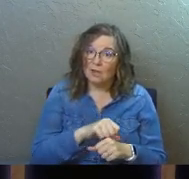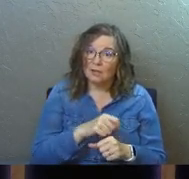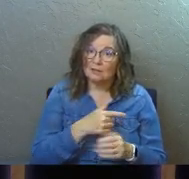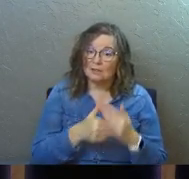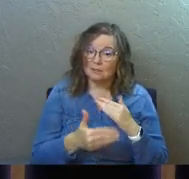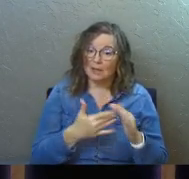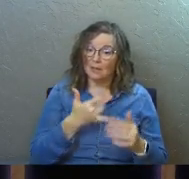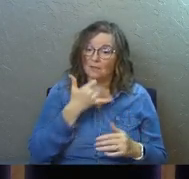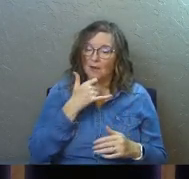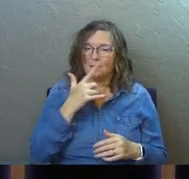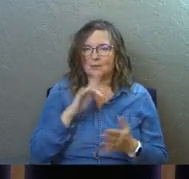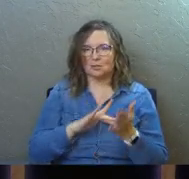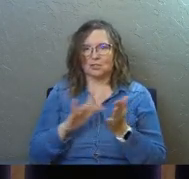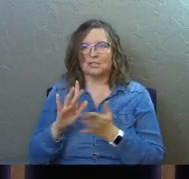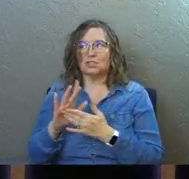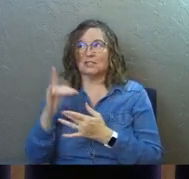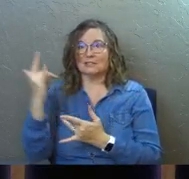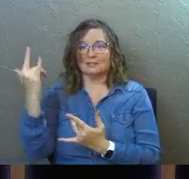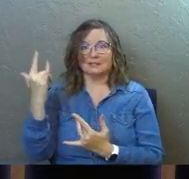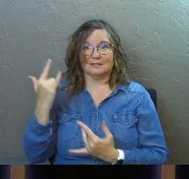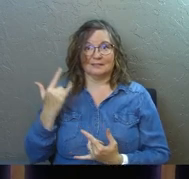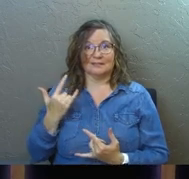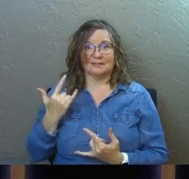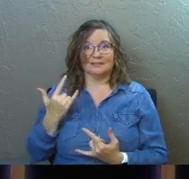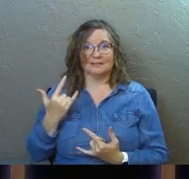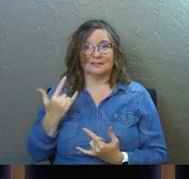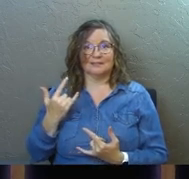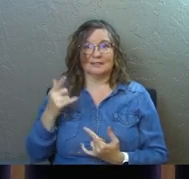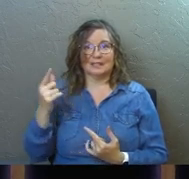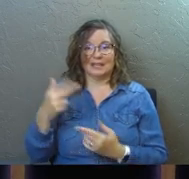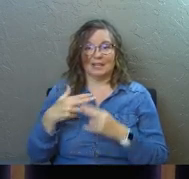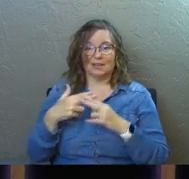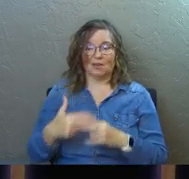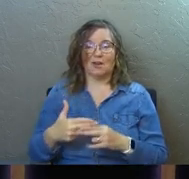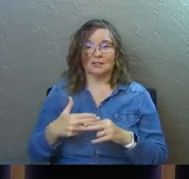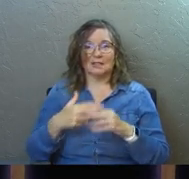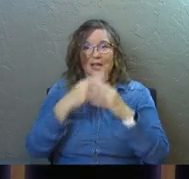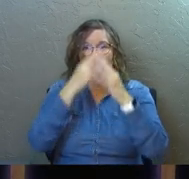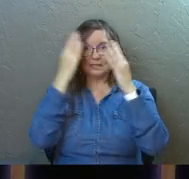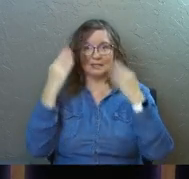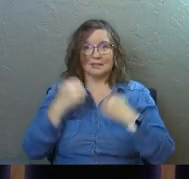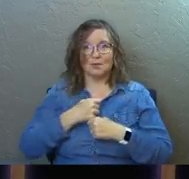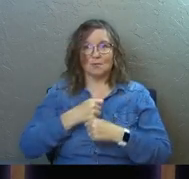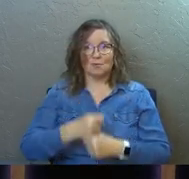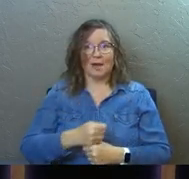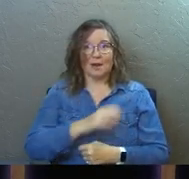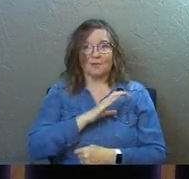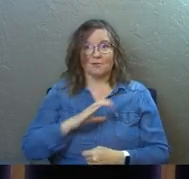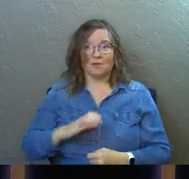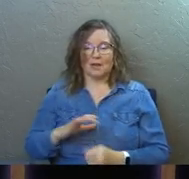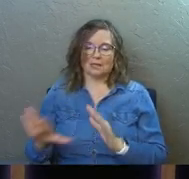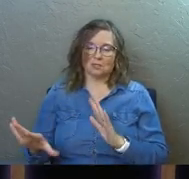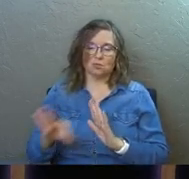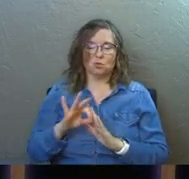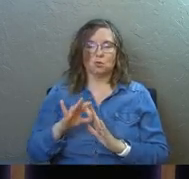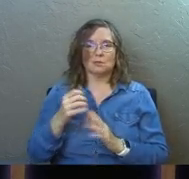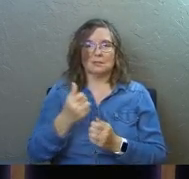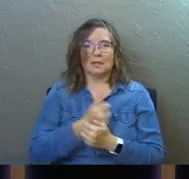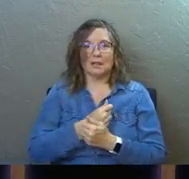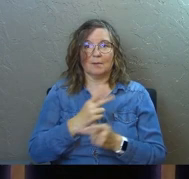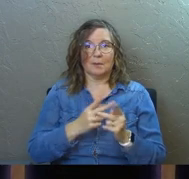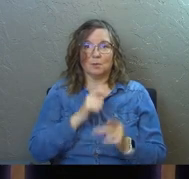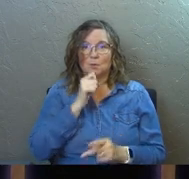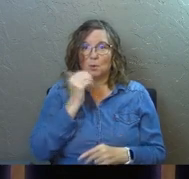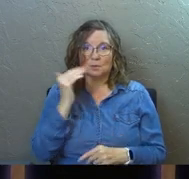spite of those faults? Because Jesus does. Because he calls us the bride of Christ, and he chooses to love the